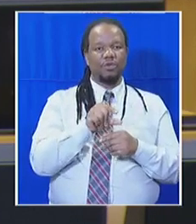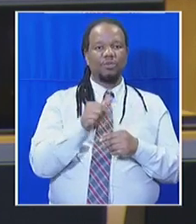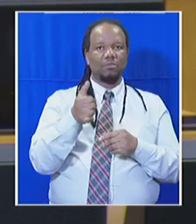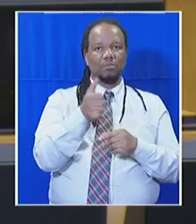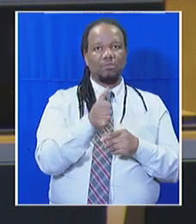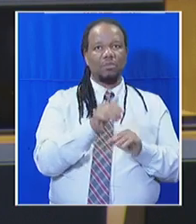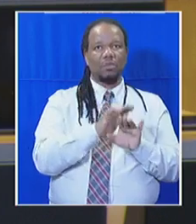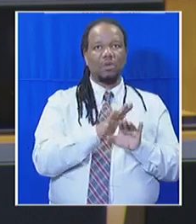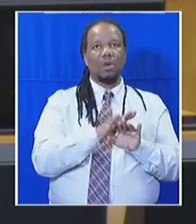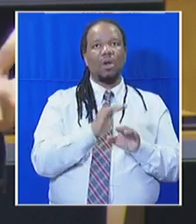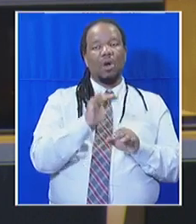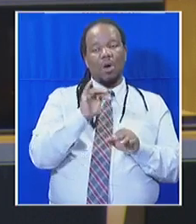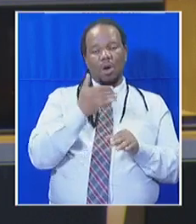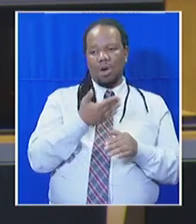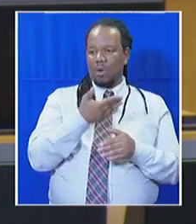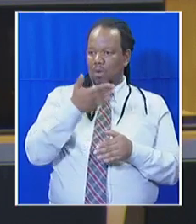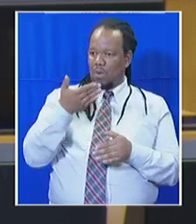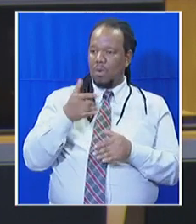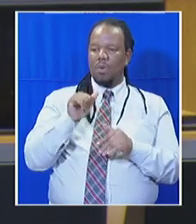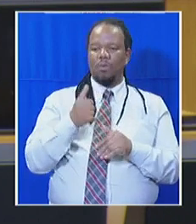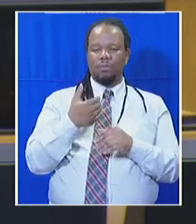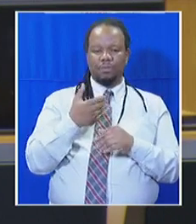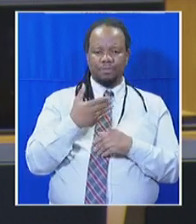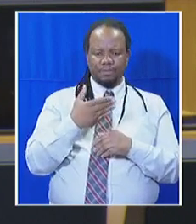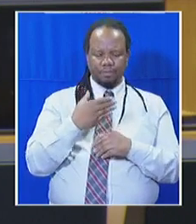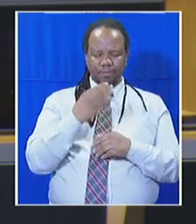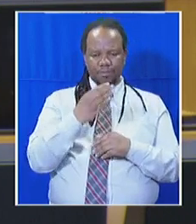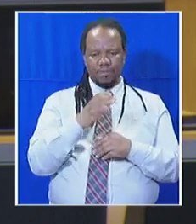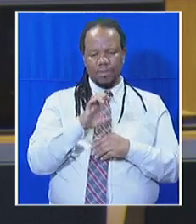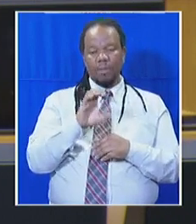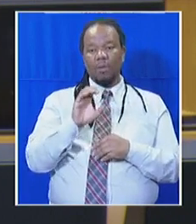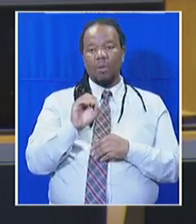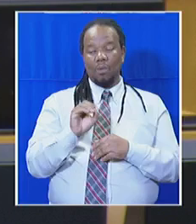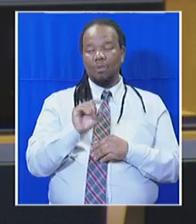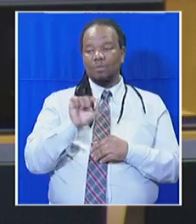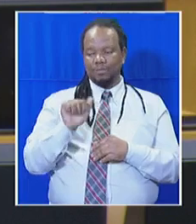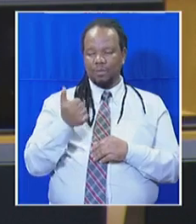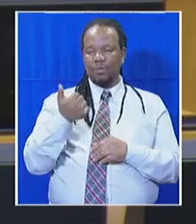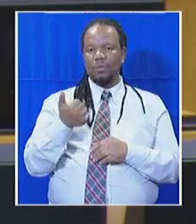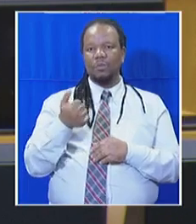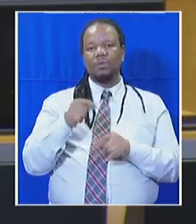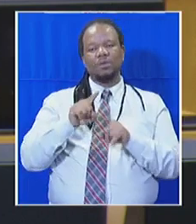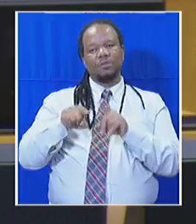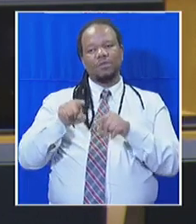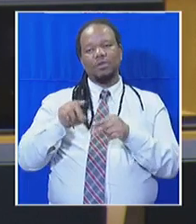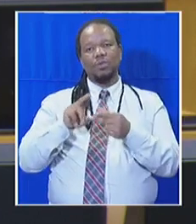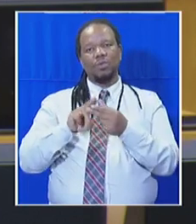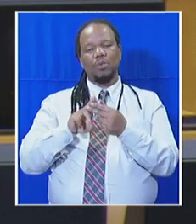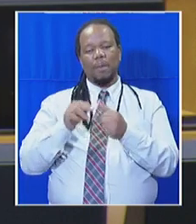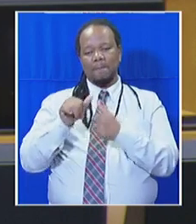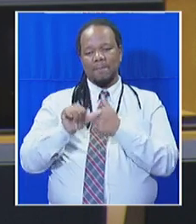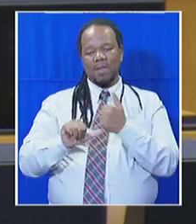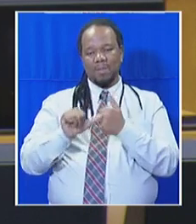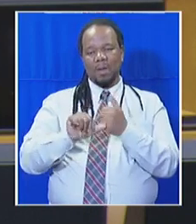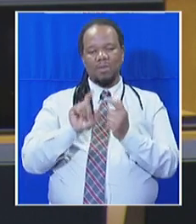General Secretaries or the CEOs of the various unions that he would meet monthly in order to ensure that you create peace and